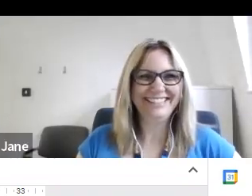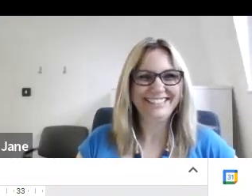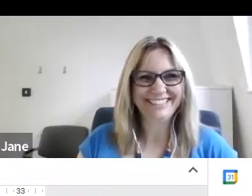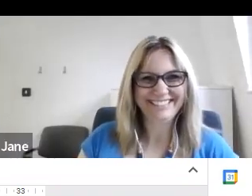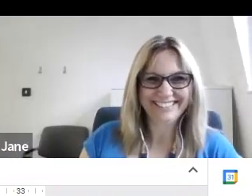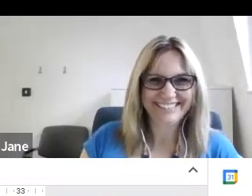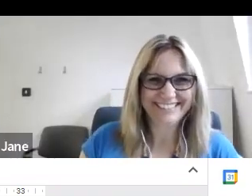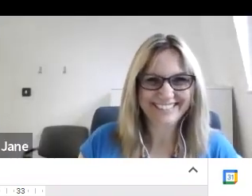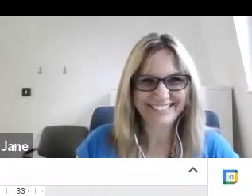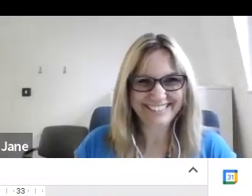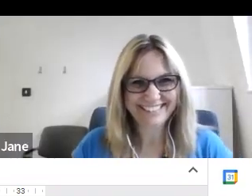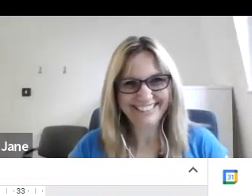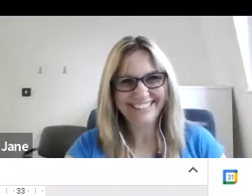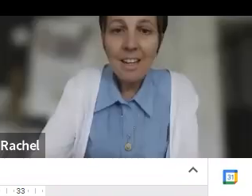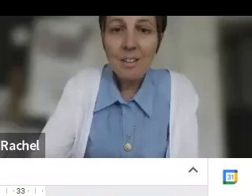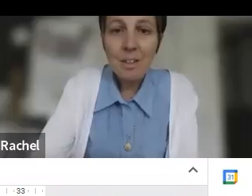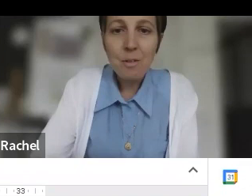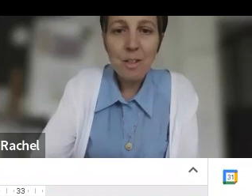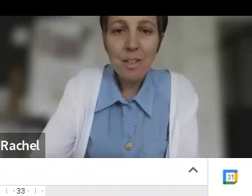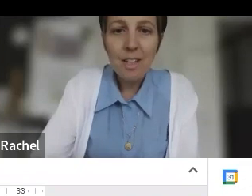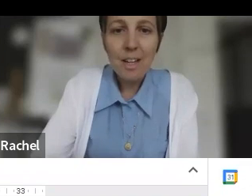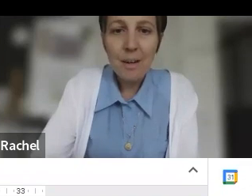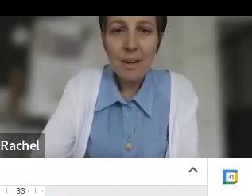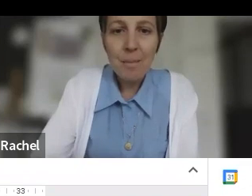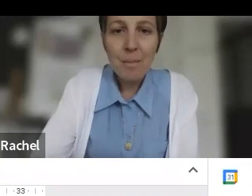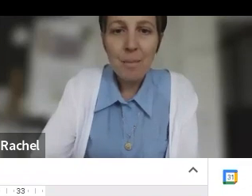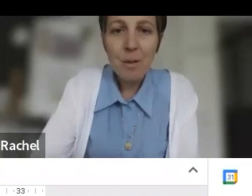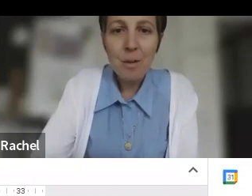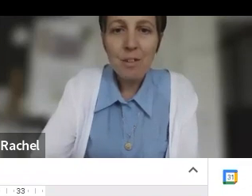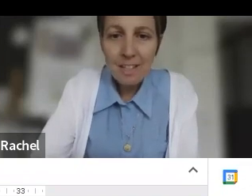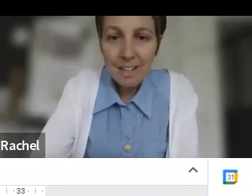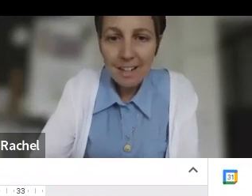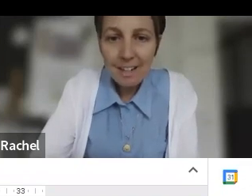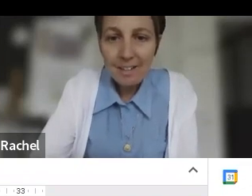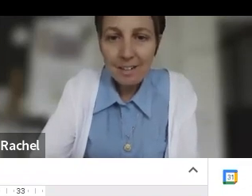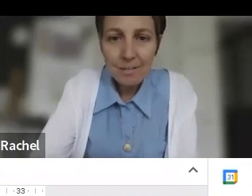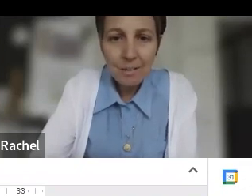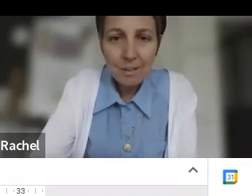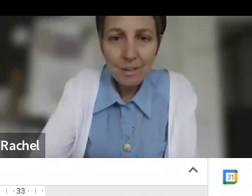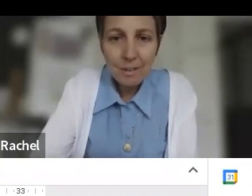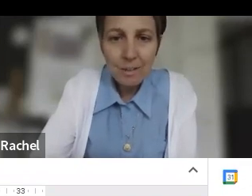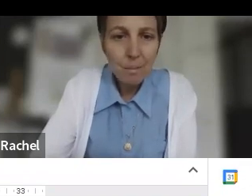service. Yeah, so some of the other services, this slide